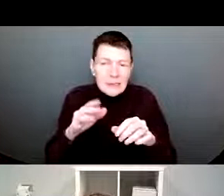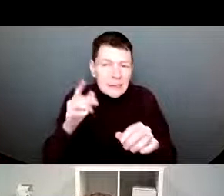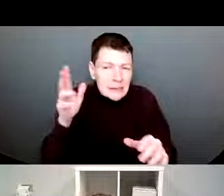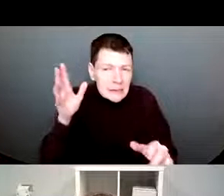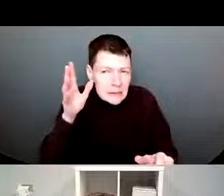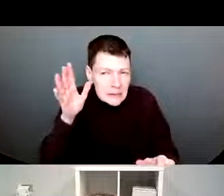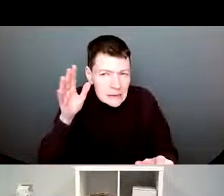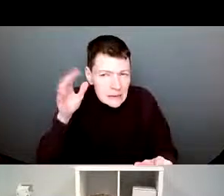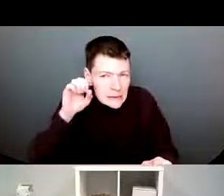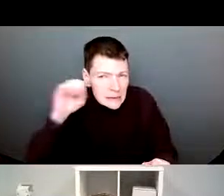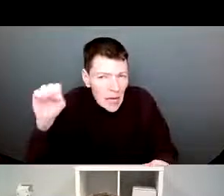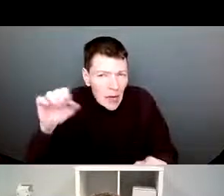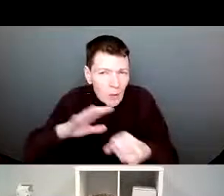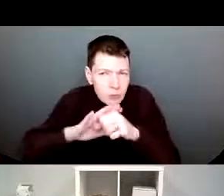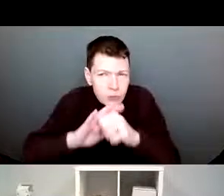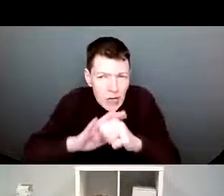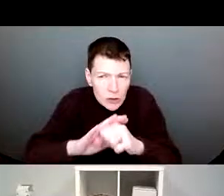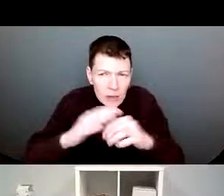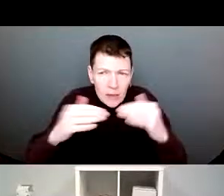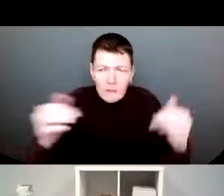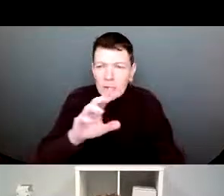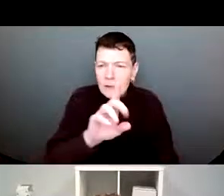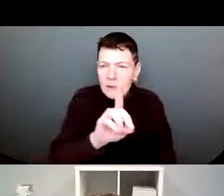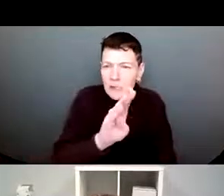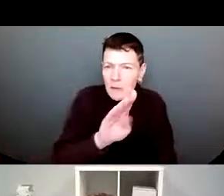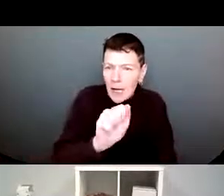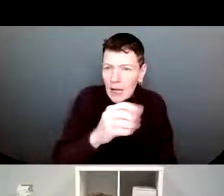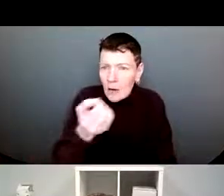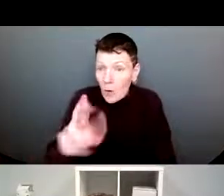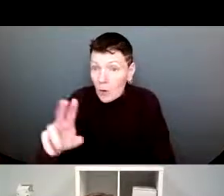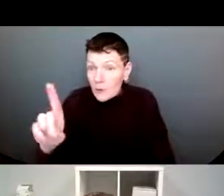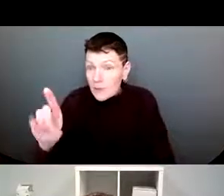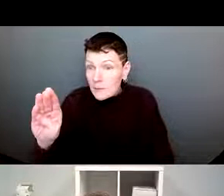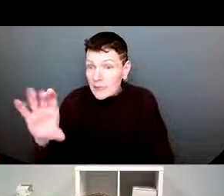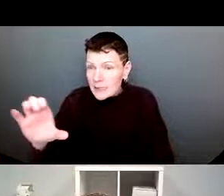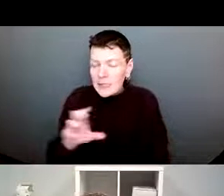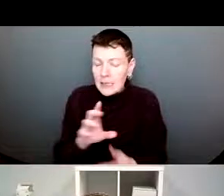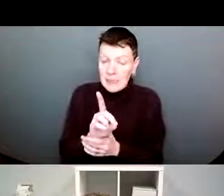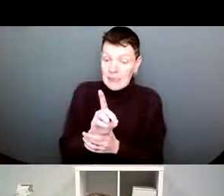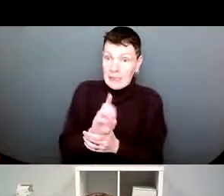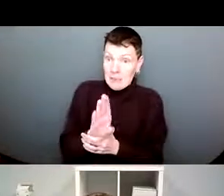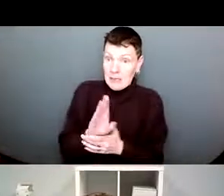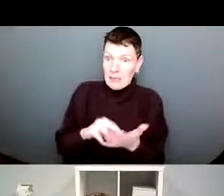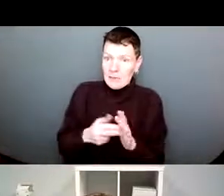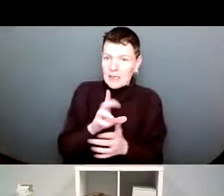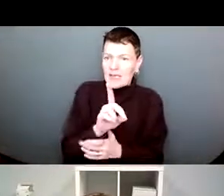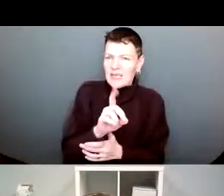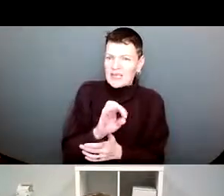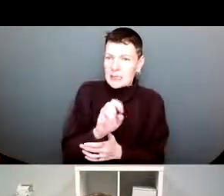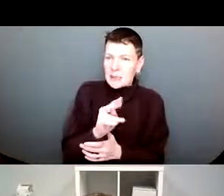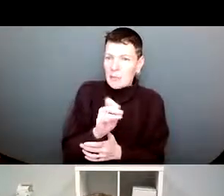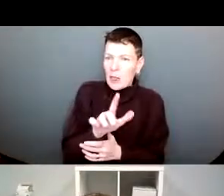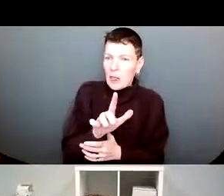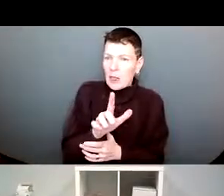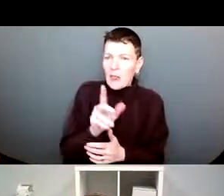this is usually measured in dBA or dBc. Now dB just stands for decibel. And a decibel is the